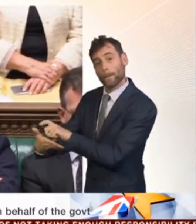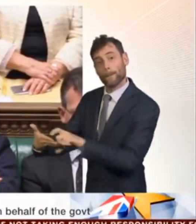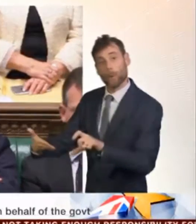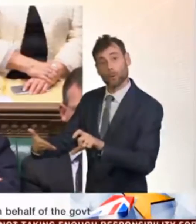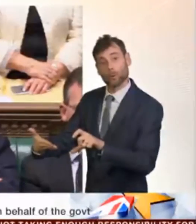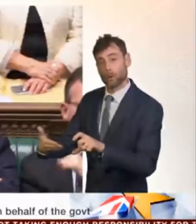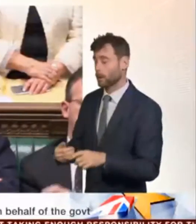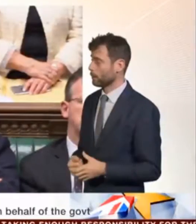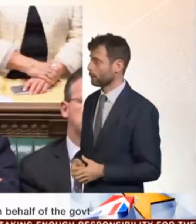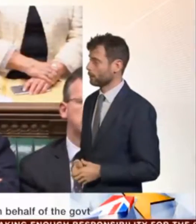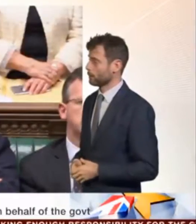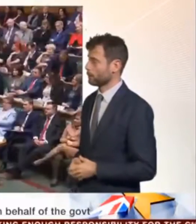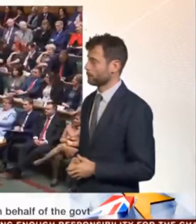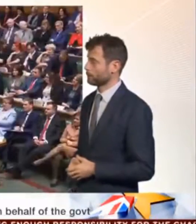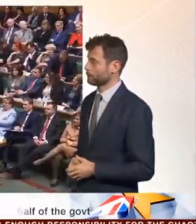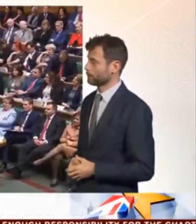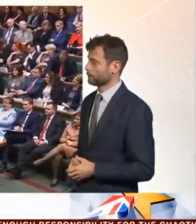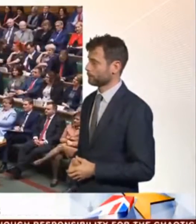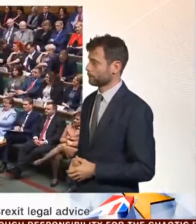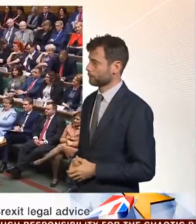Will the leader give way before moving on?